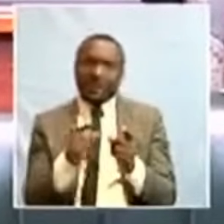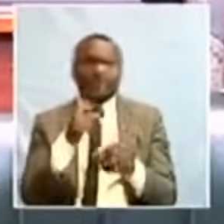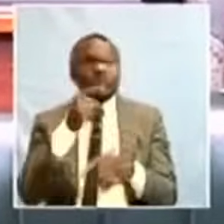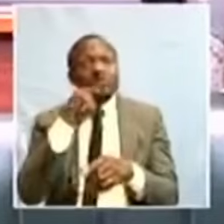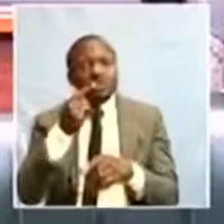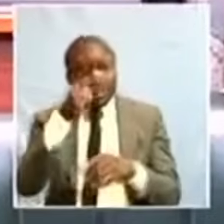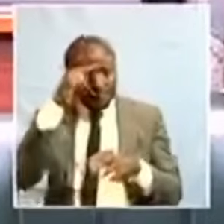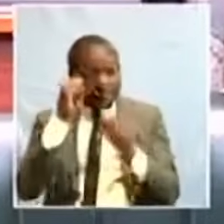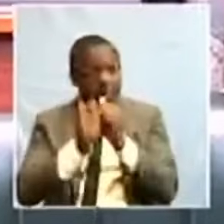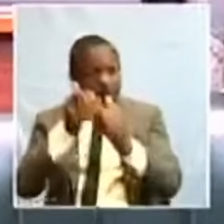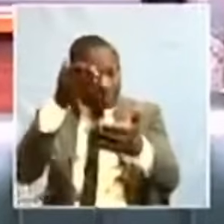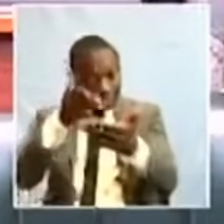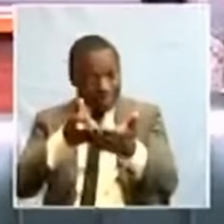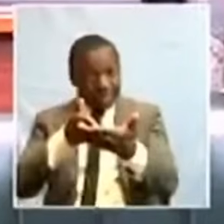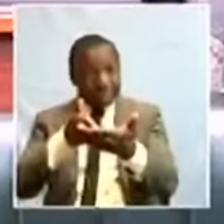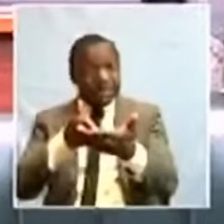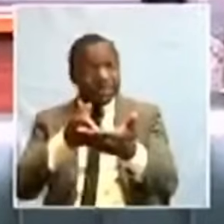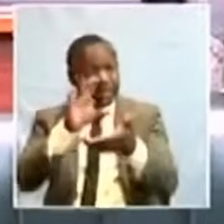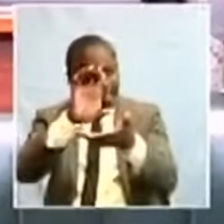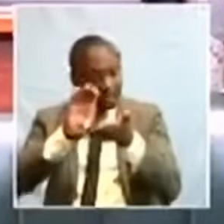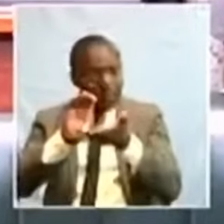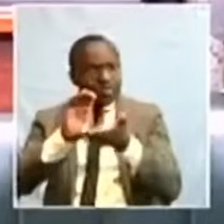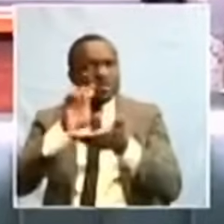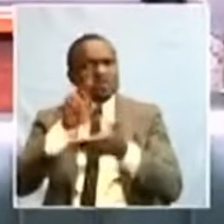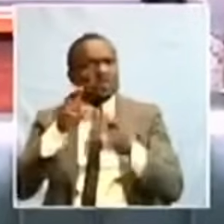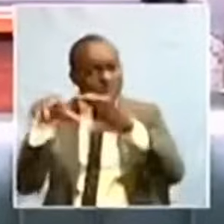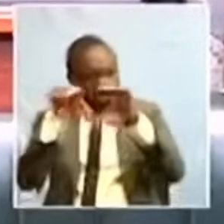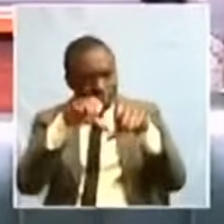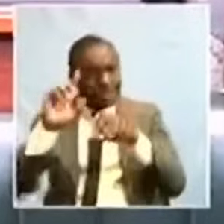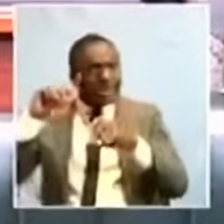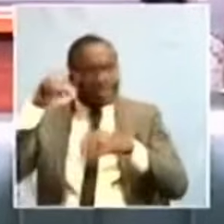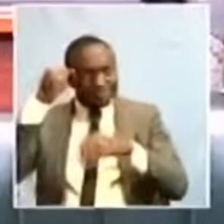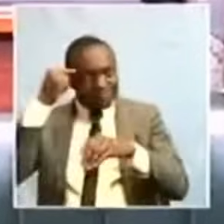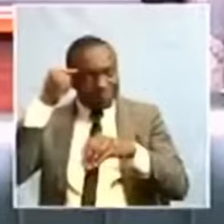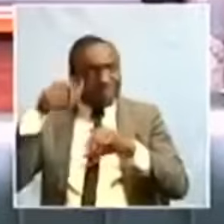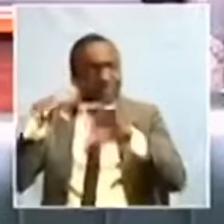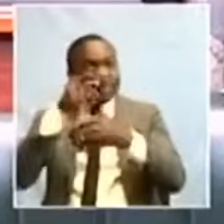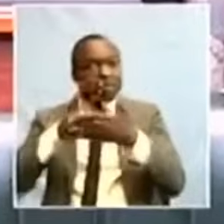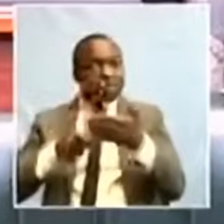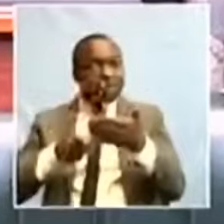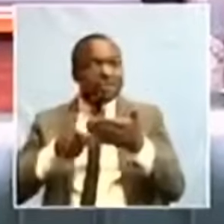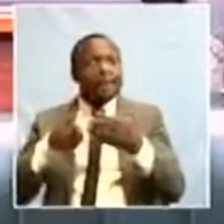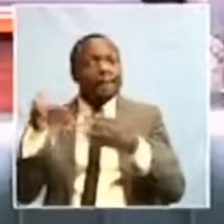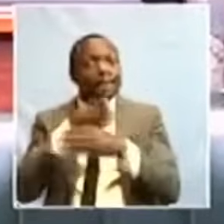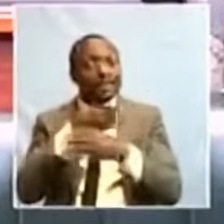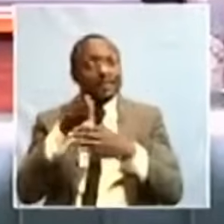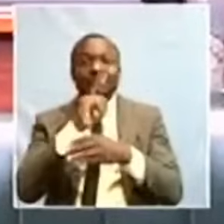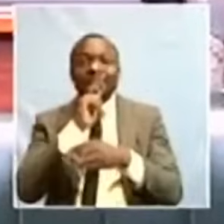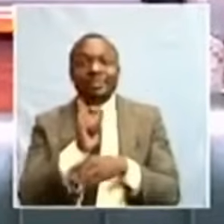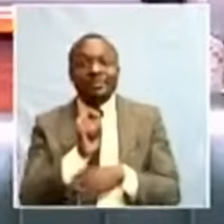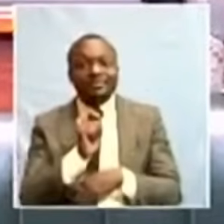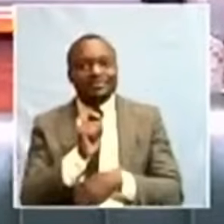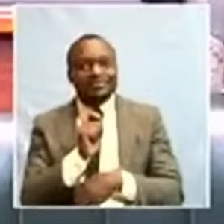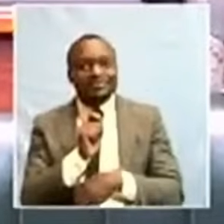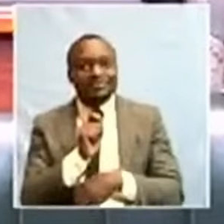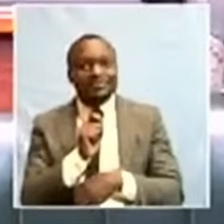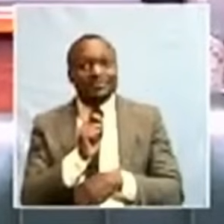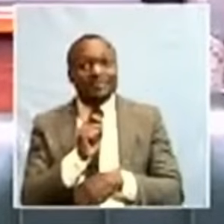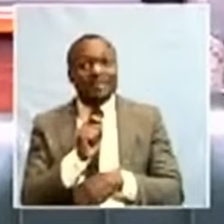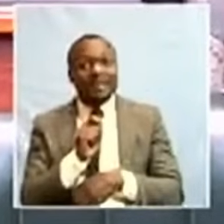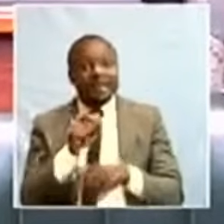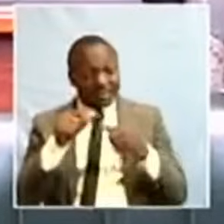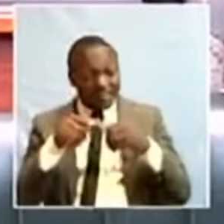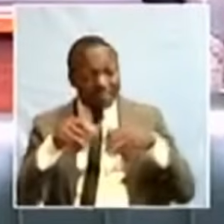said because of this, then when they borrow, what are you doing as government? The businessmen are still